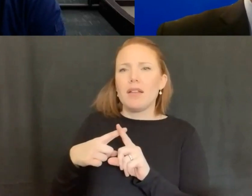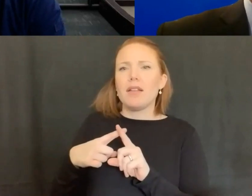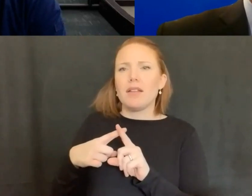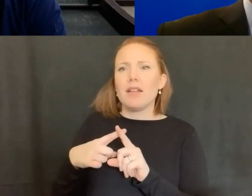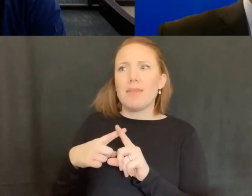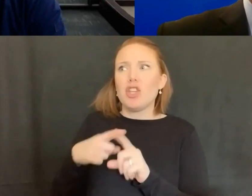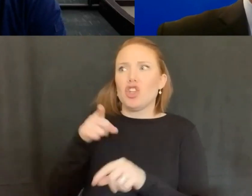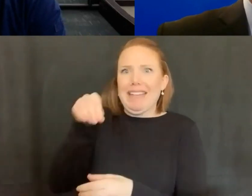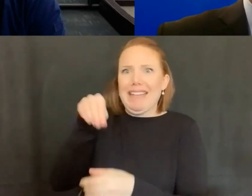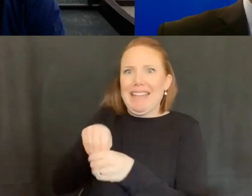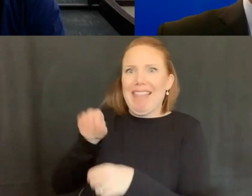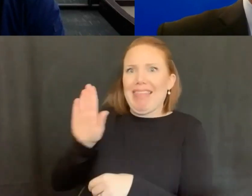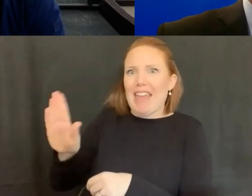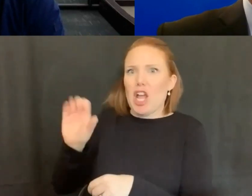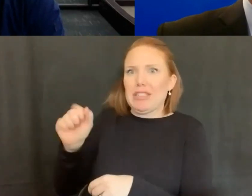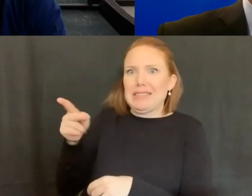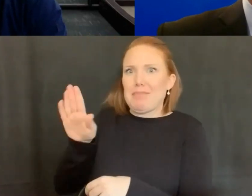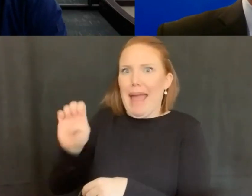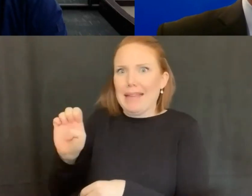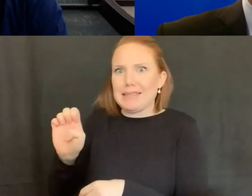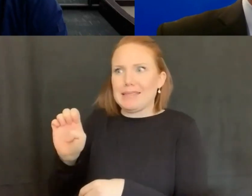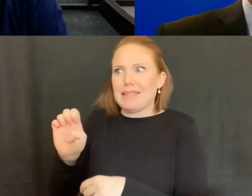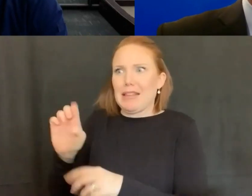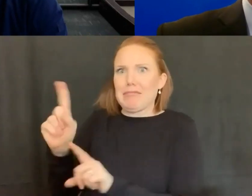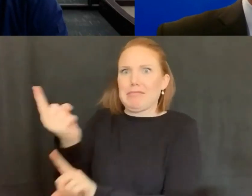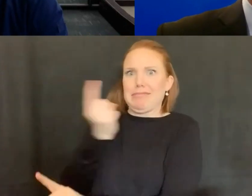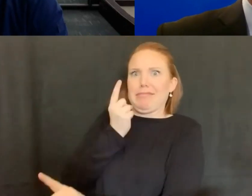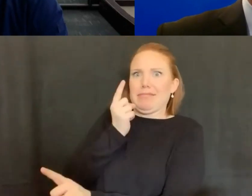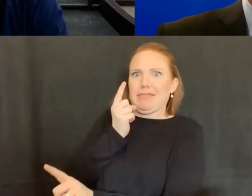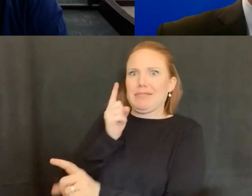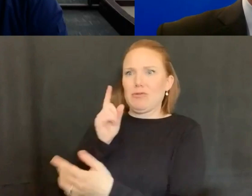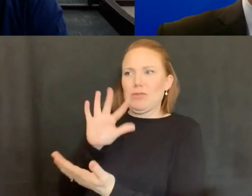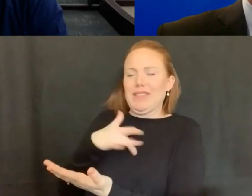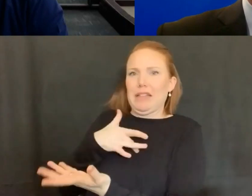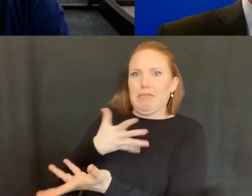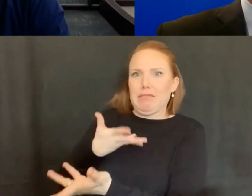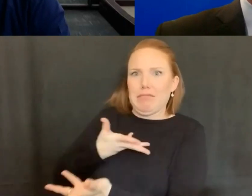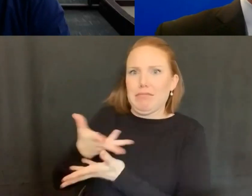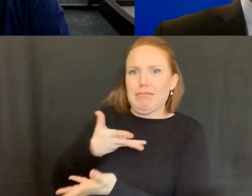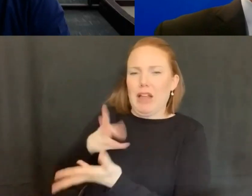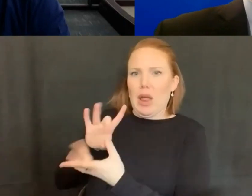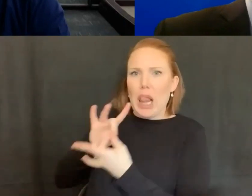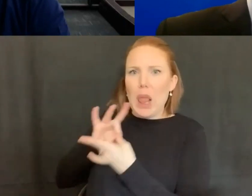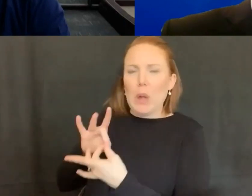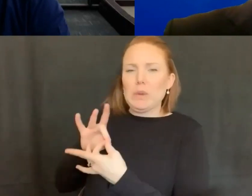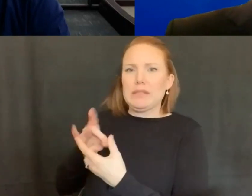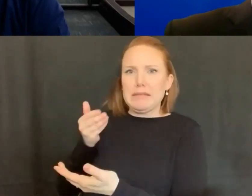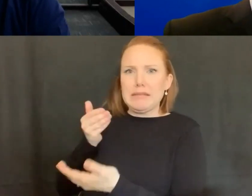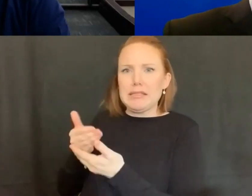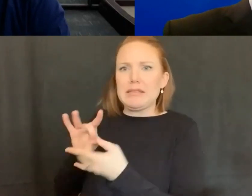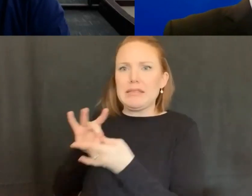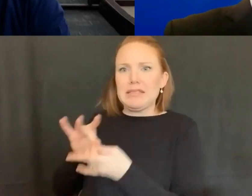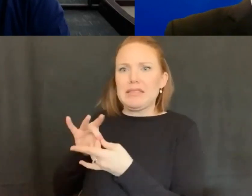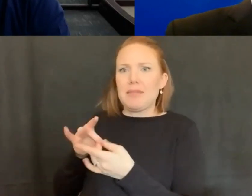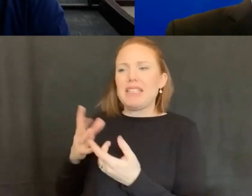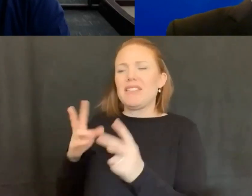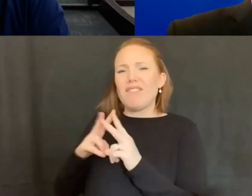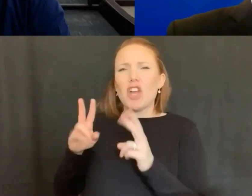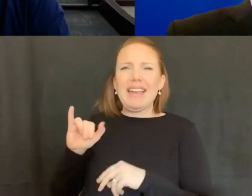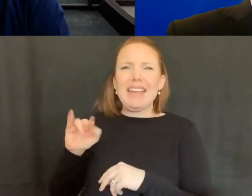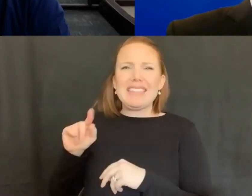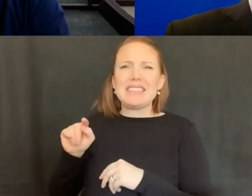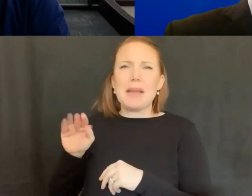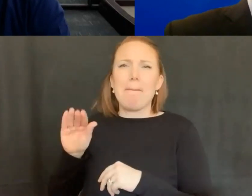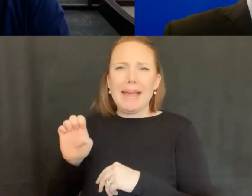their space and they're in your space, and you're working with them very close together, it doesn't get much more intimate than that.